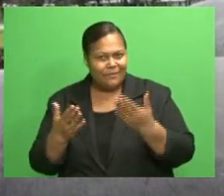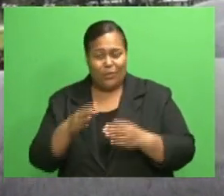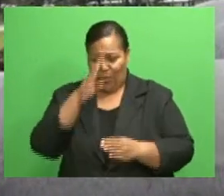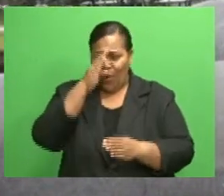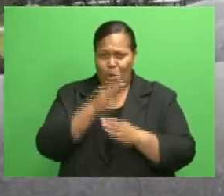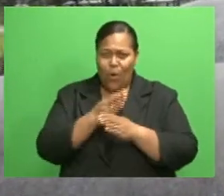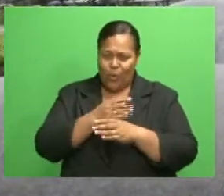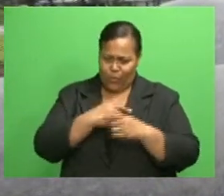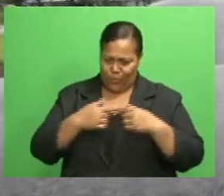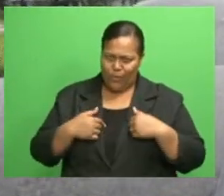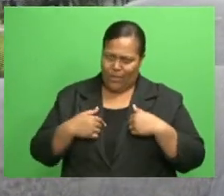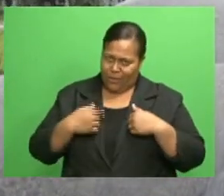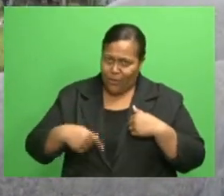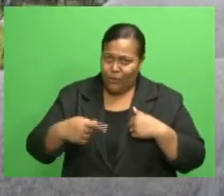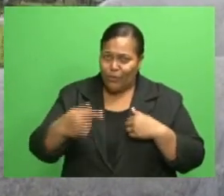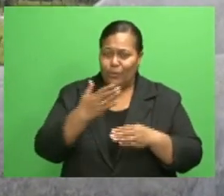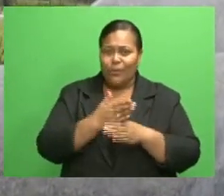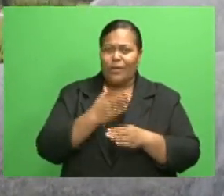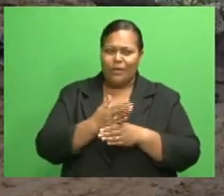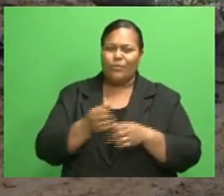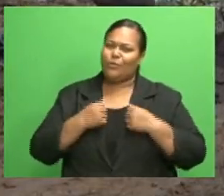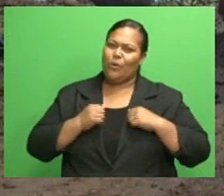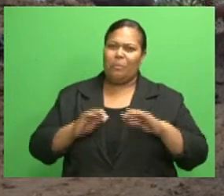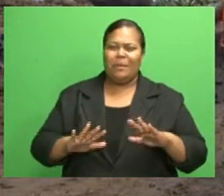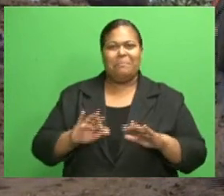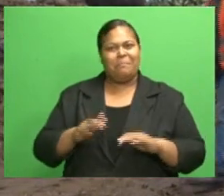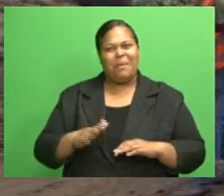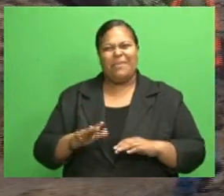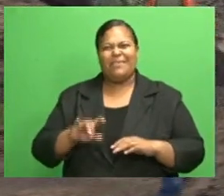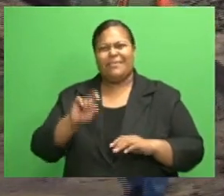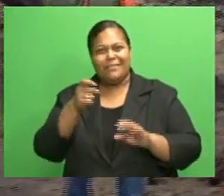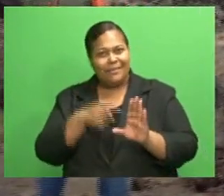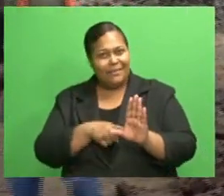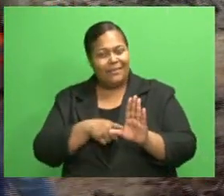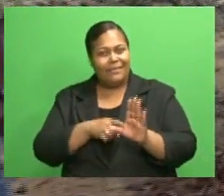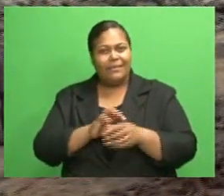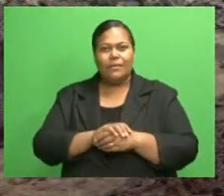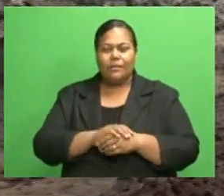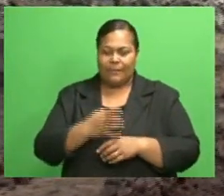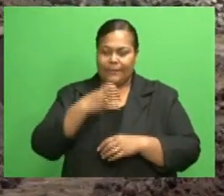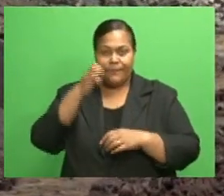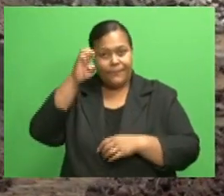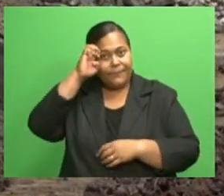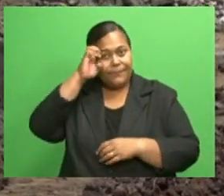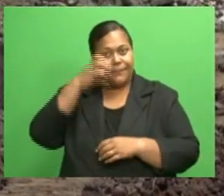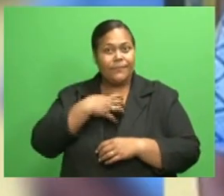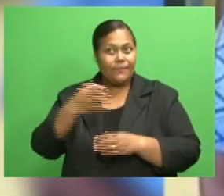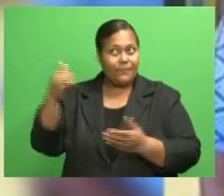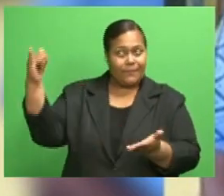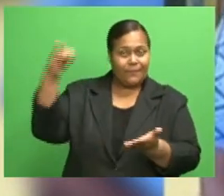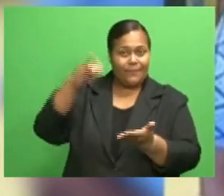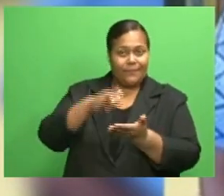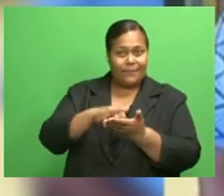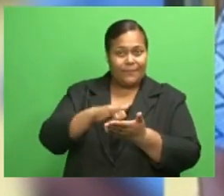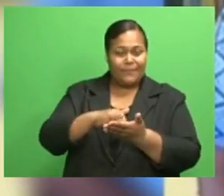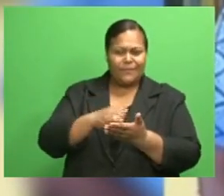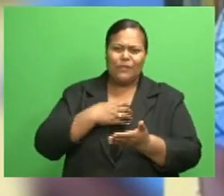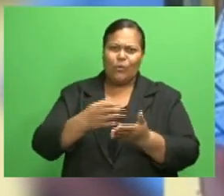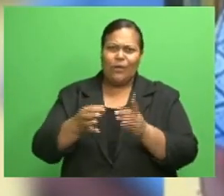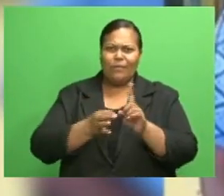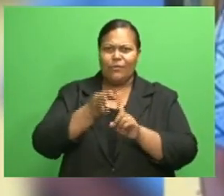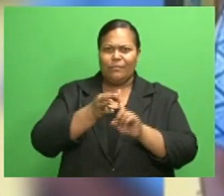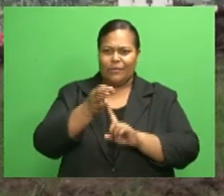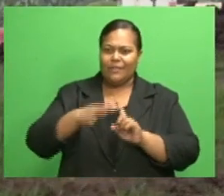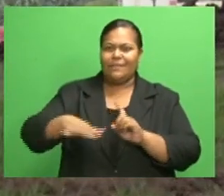should complete our project maybe early next year. And we can expect more flights and more improvement in the Eastern